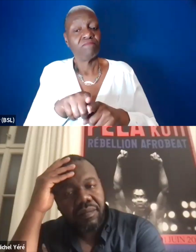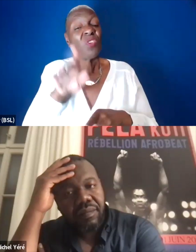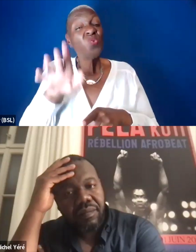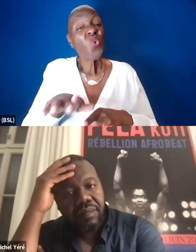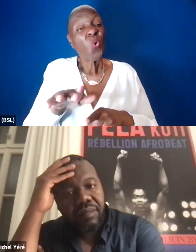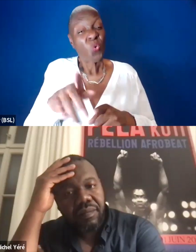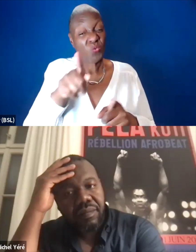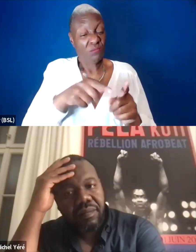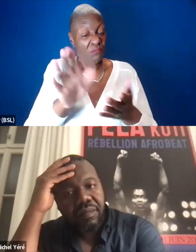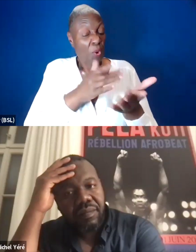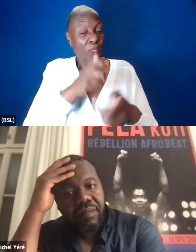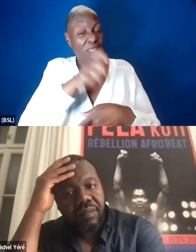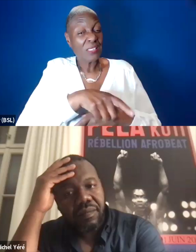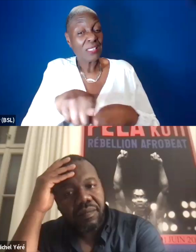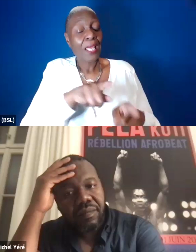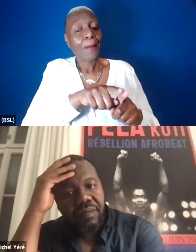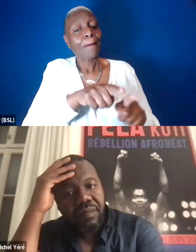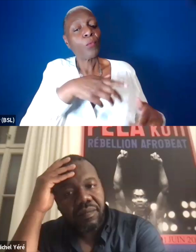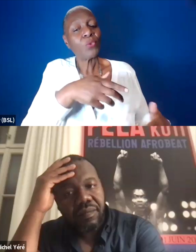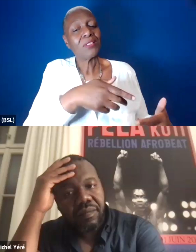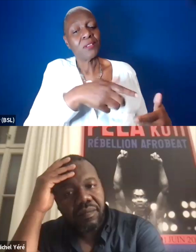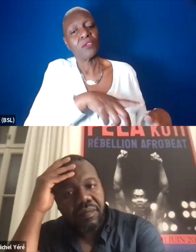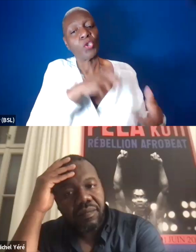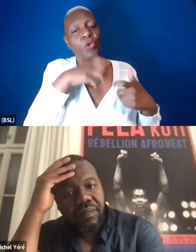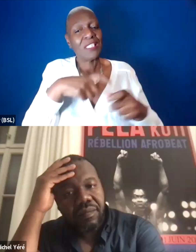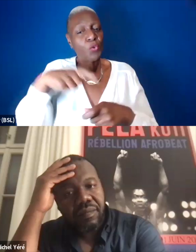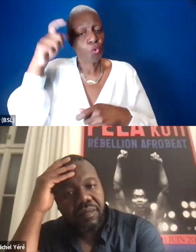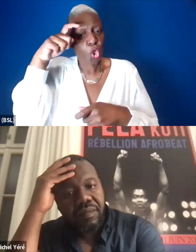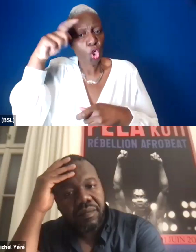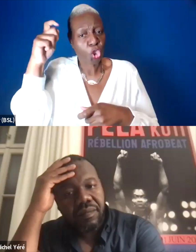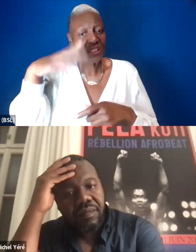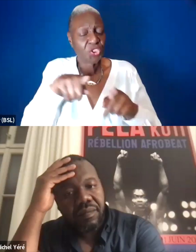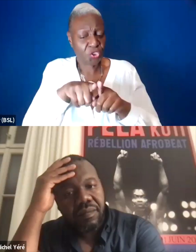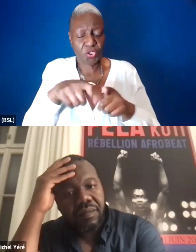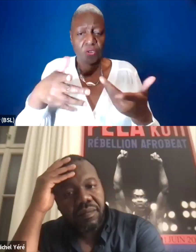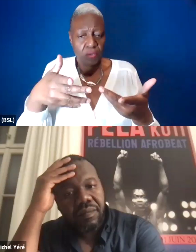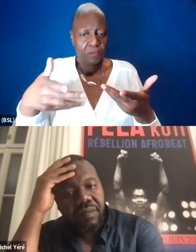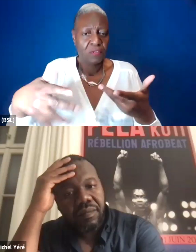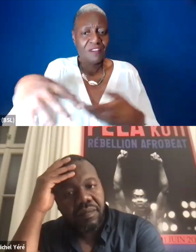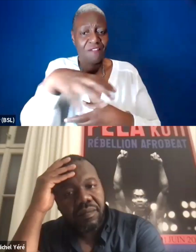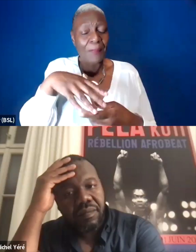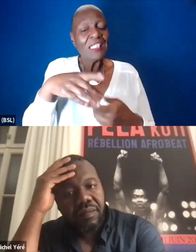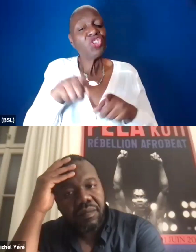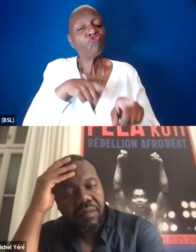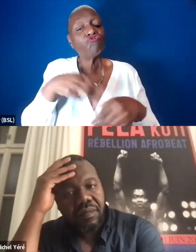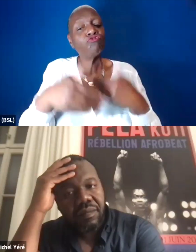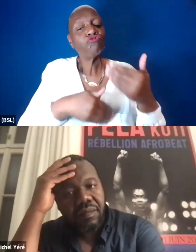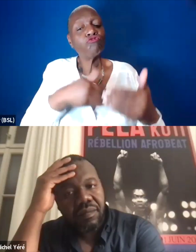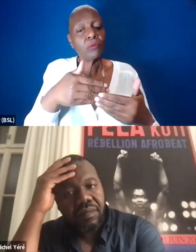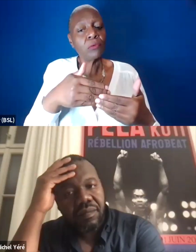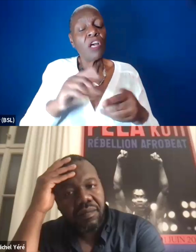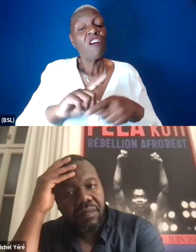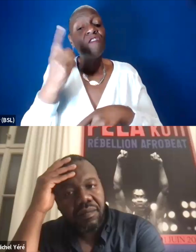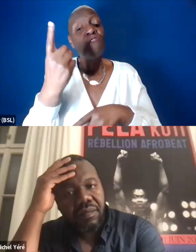altruistically into a Kurdish family. He lives with them for a couple of years. And after the First World